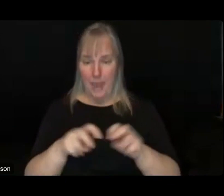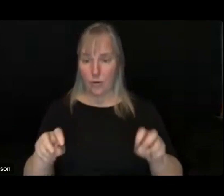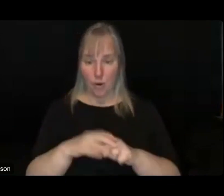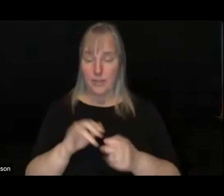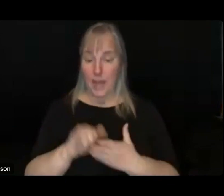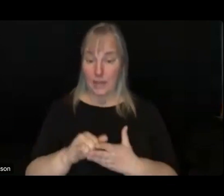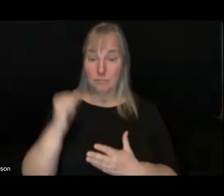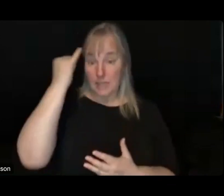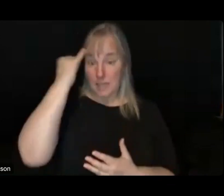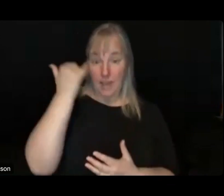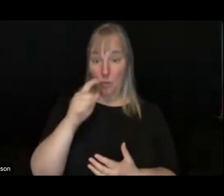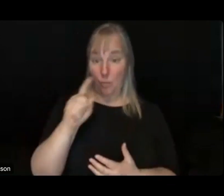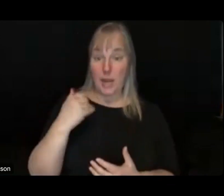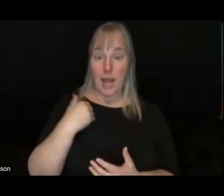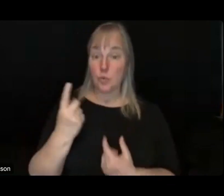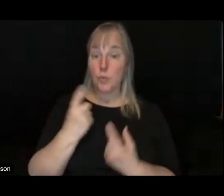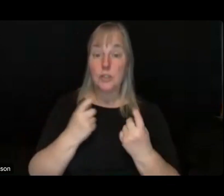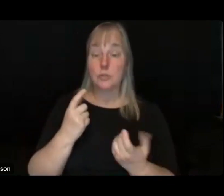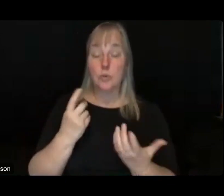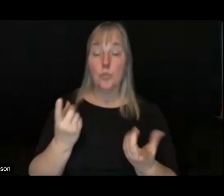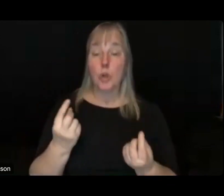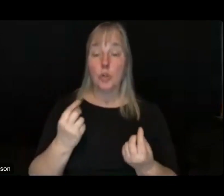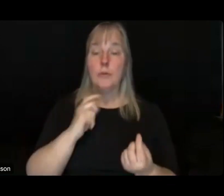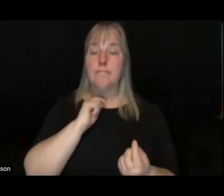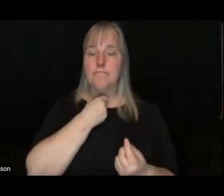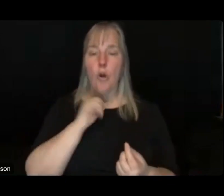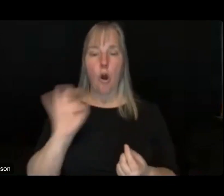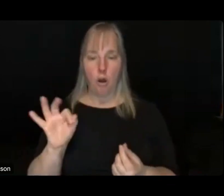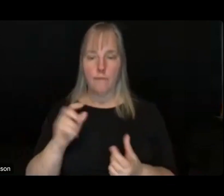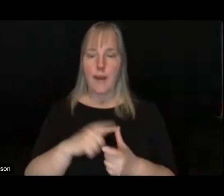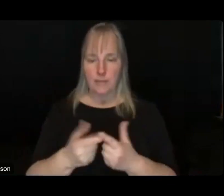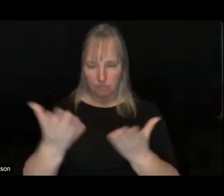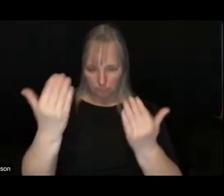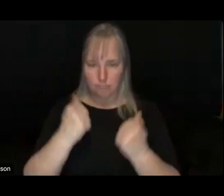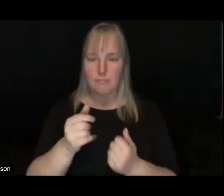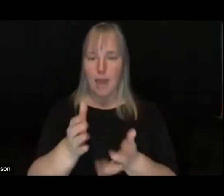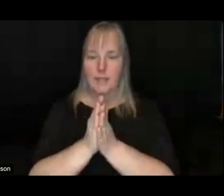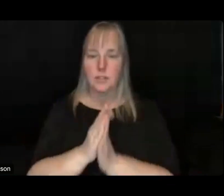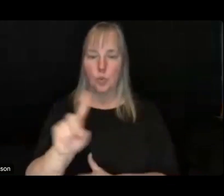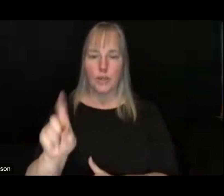has a question, just unmute yourself and you can ask the question.